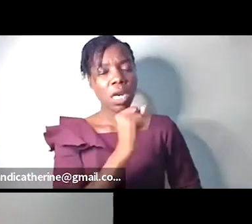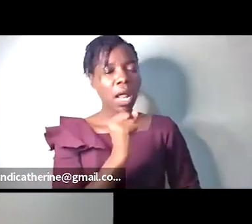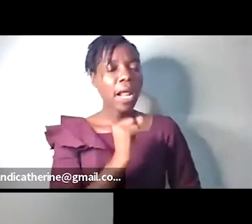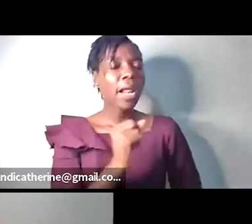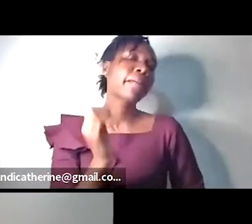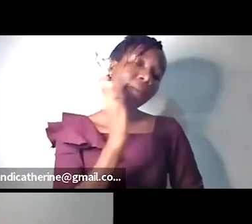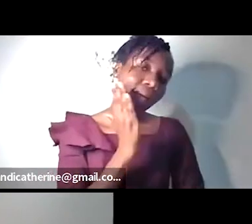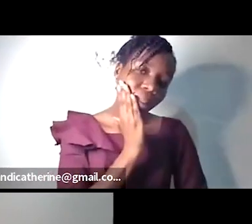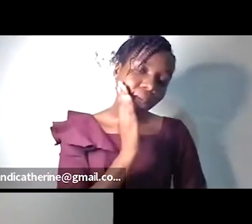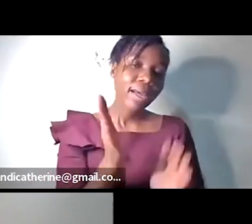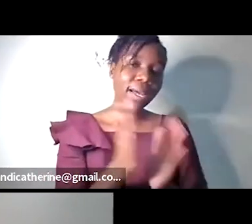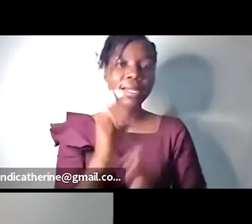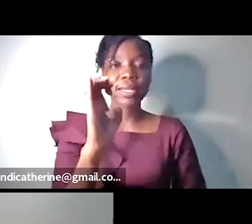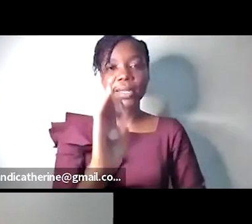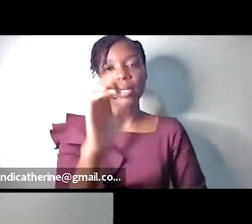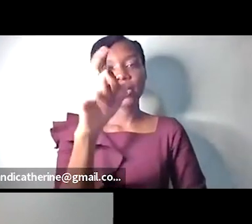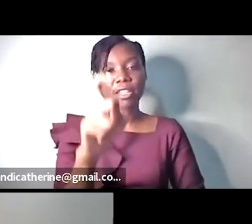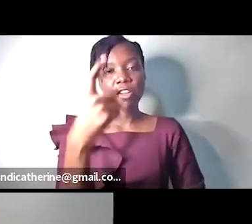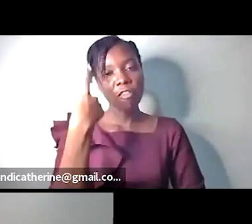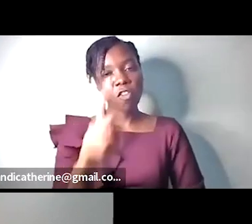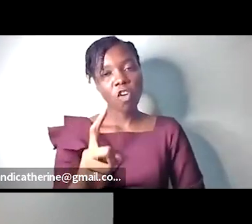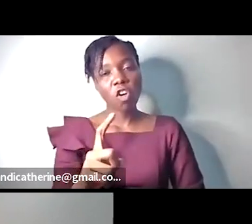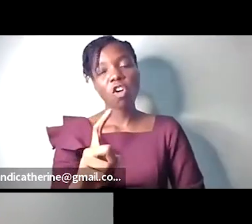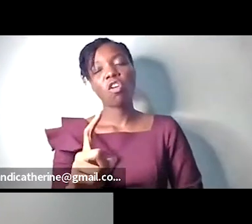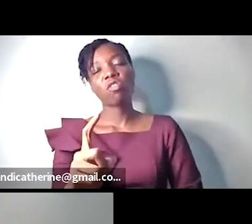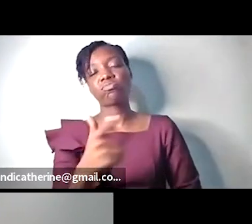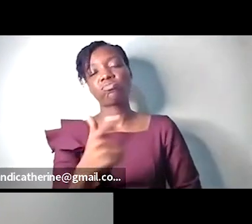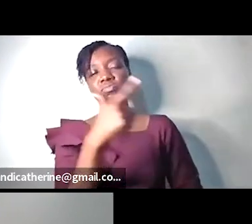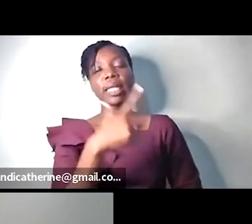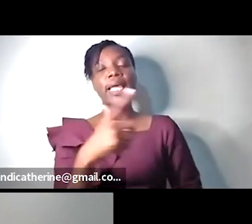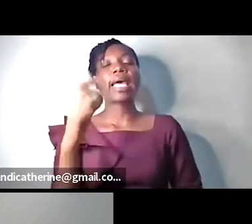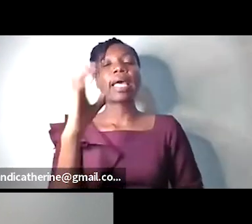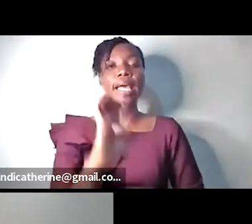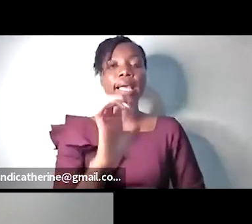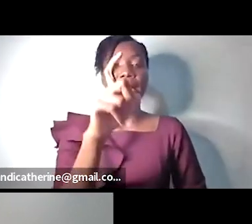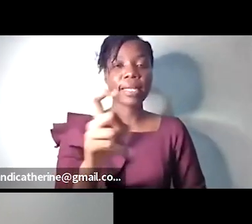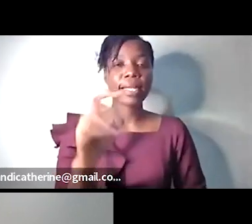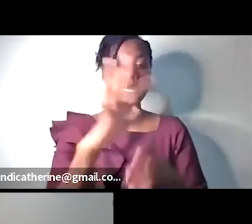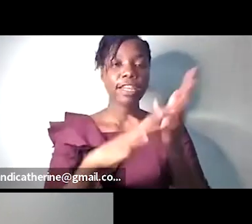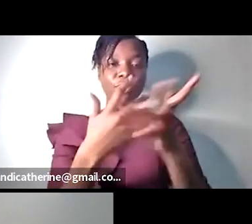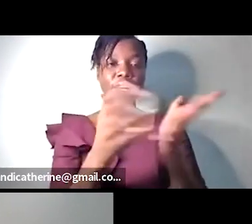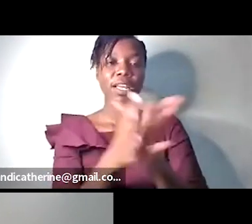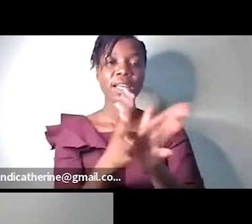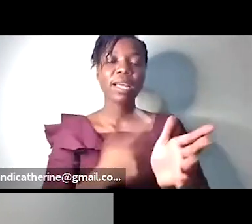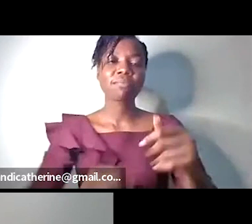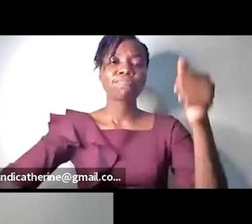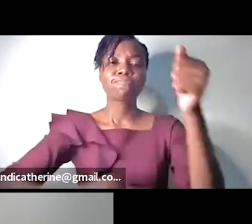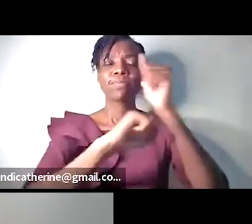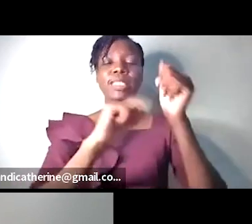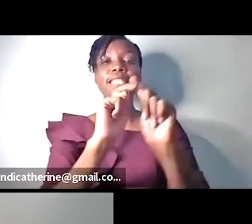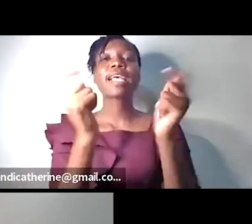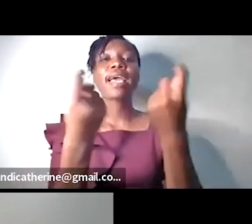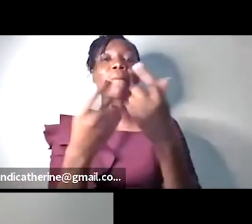the executive director of Anchor Relationship Network, where we support teams and individuals,